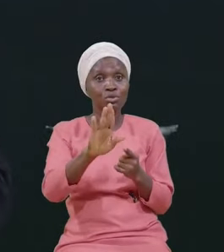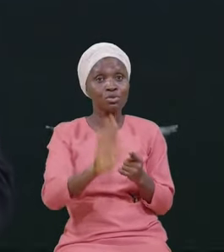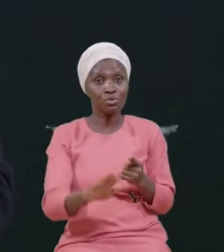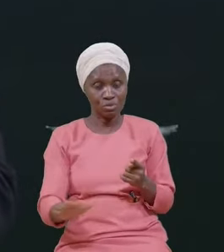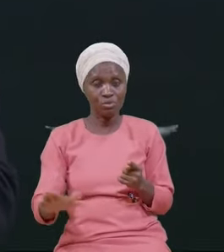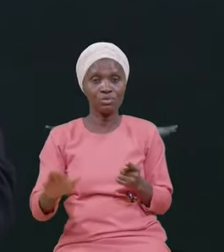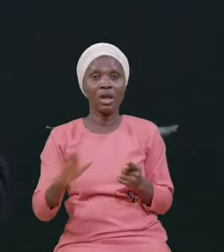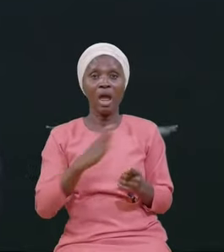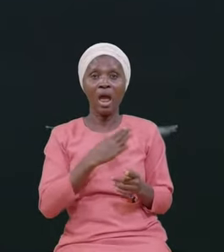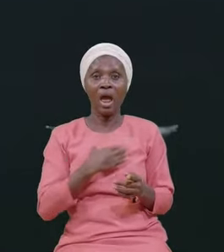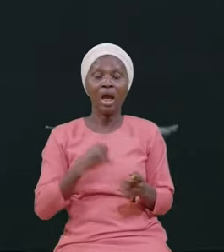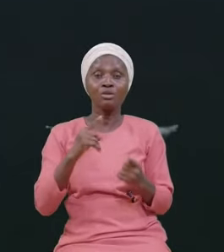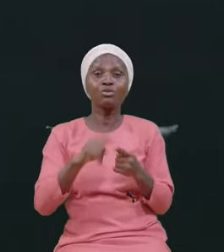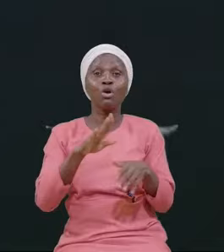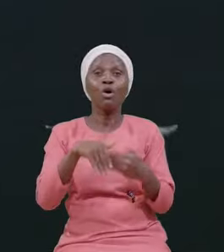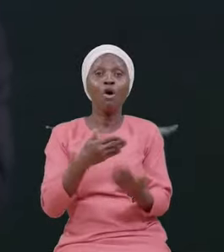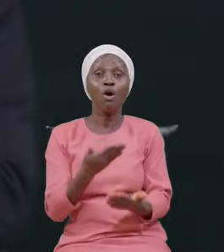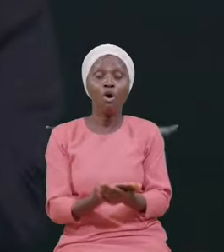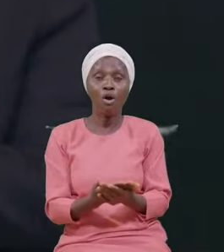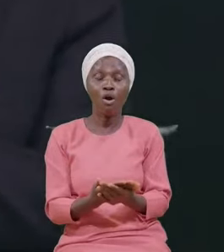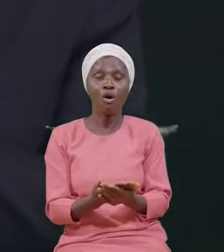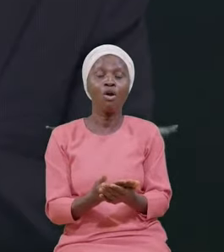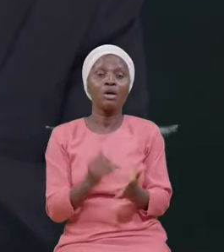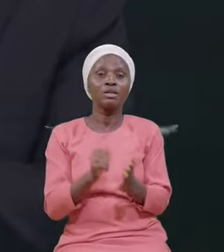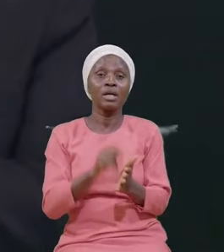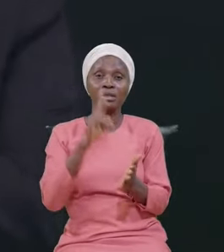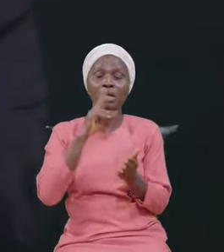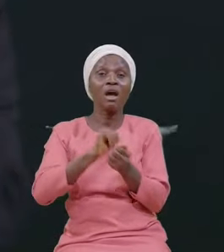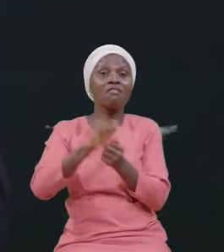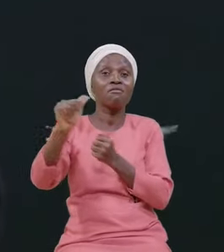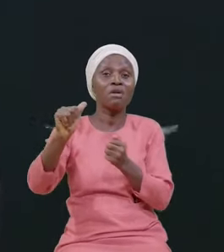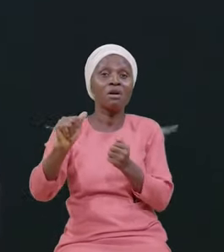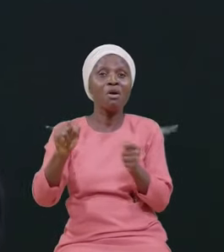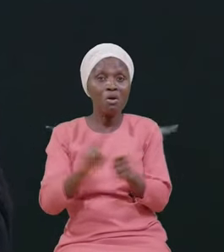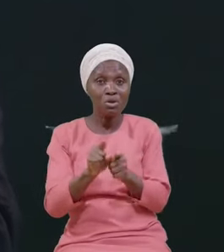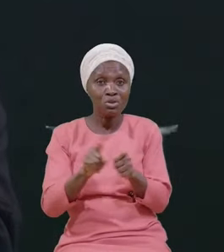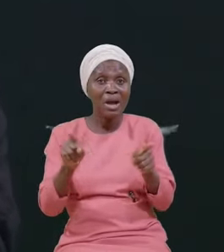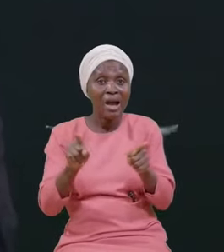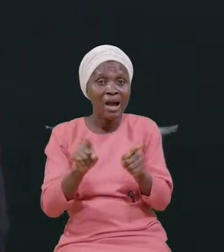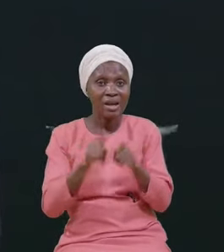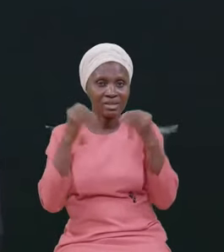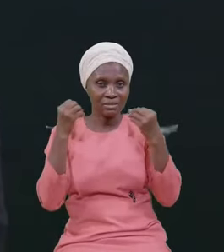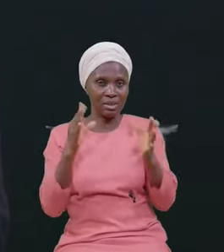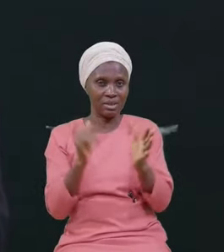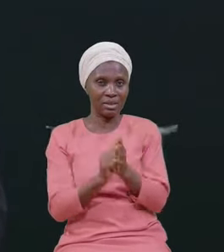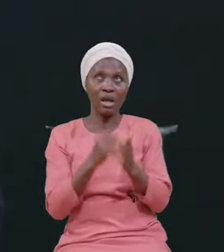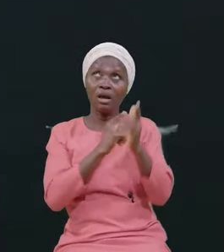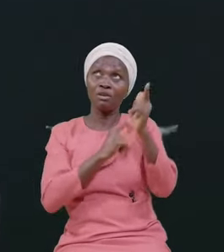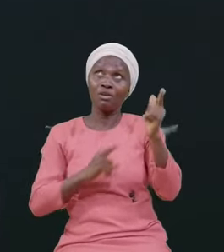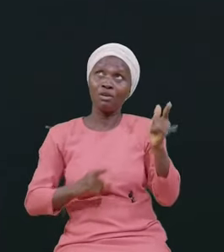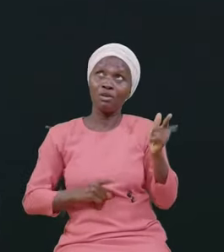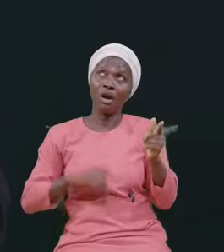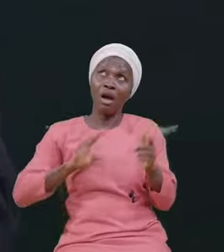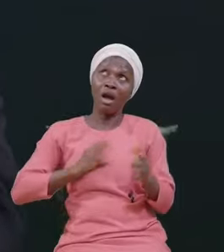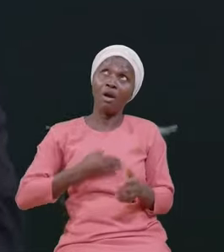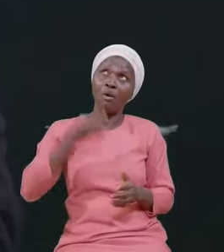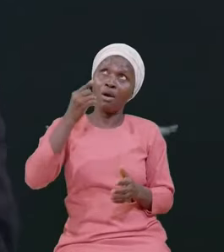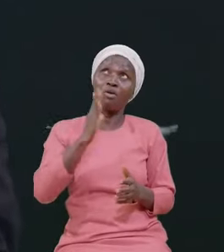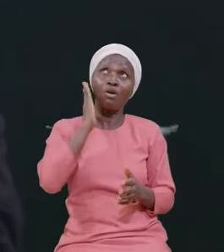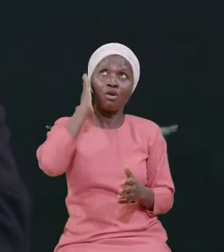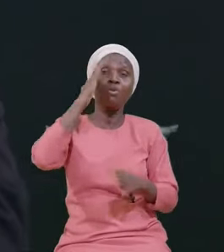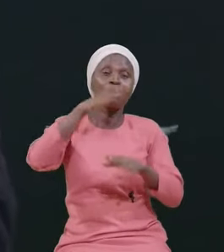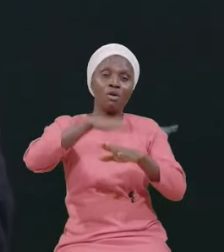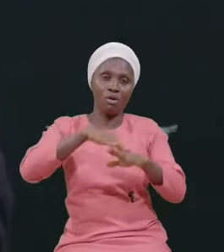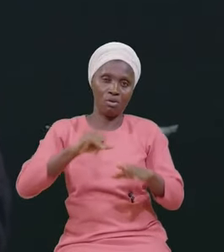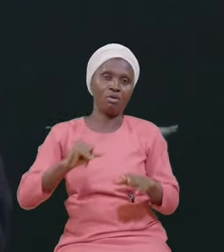to all that have far off even as many as the Lord Our God shall call look